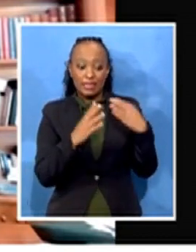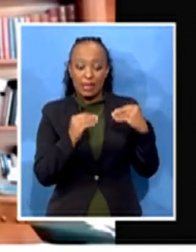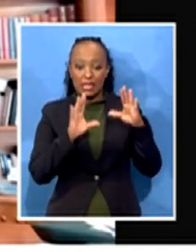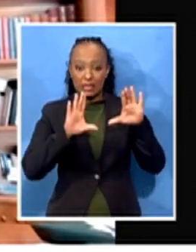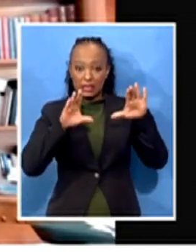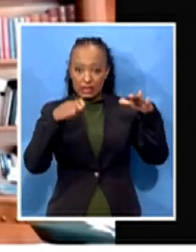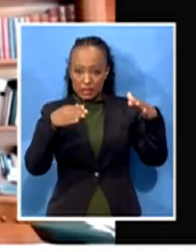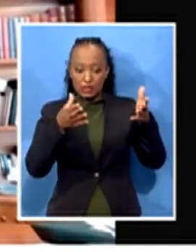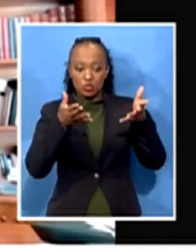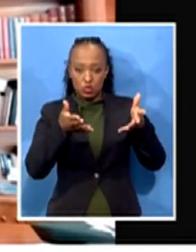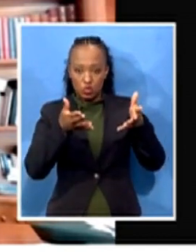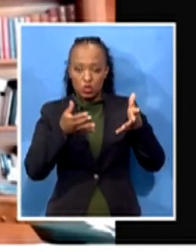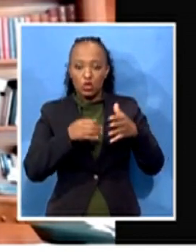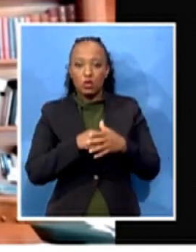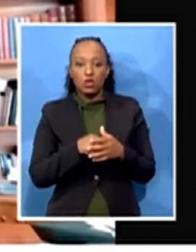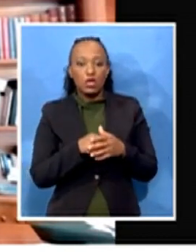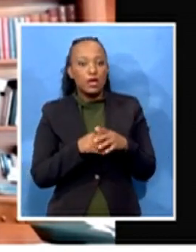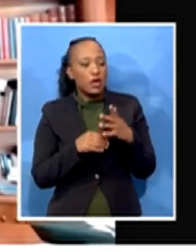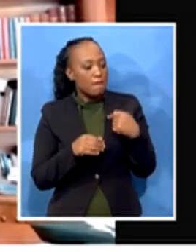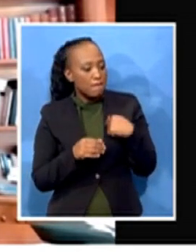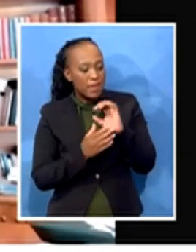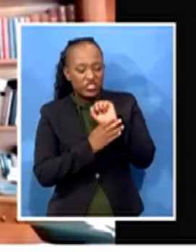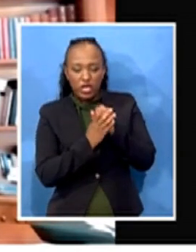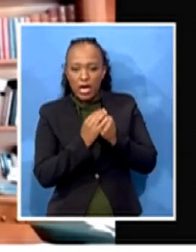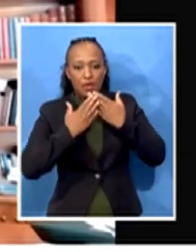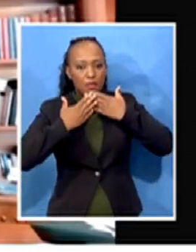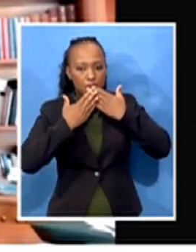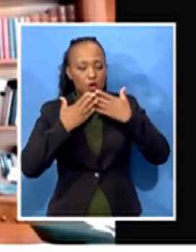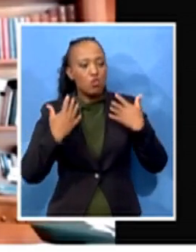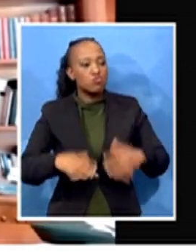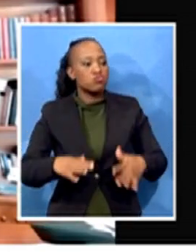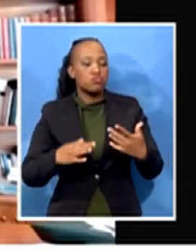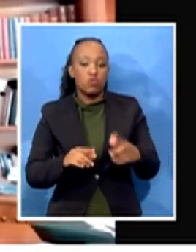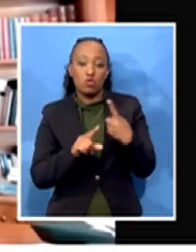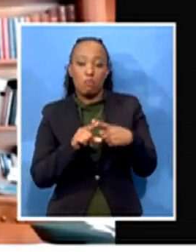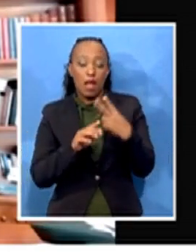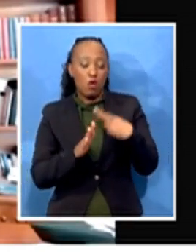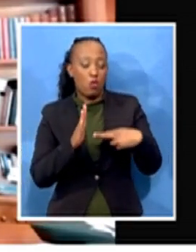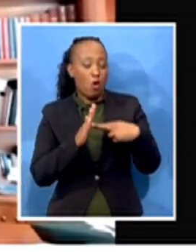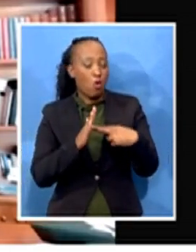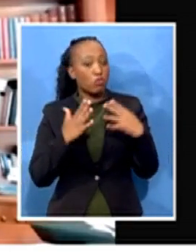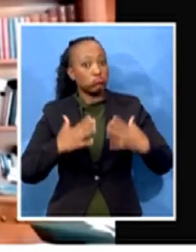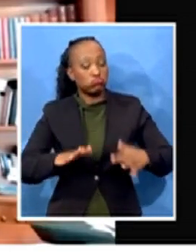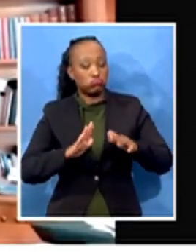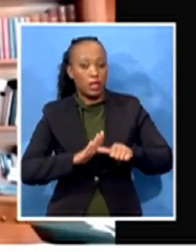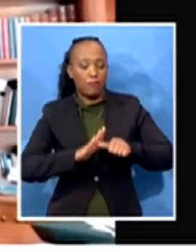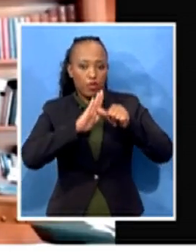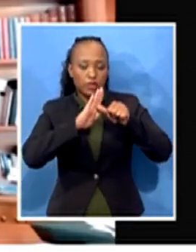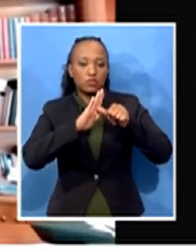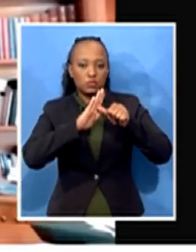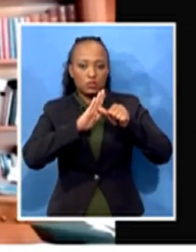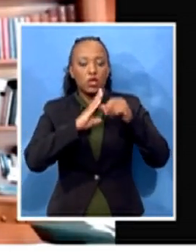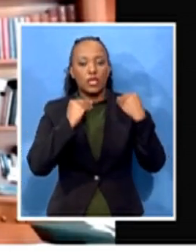Unashamedly so, you play a very key and important role in the transportation of our